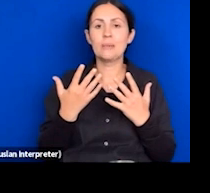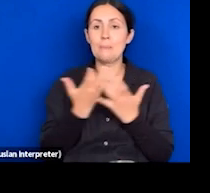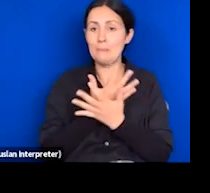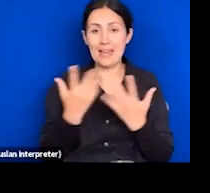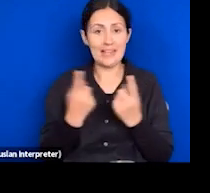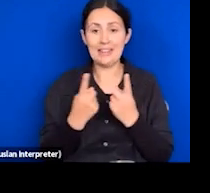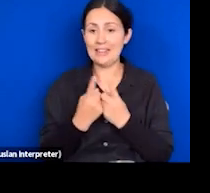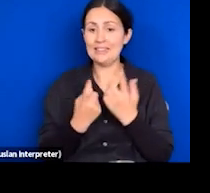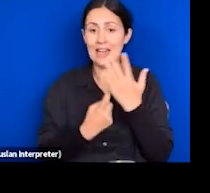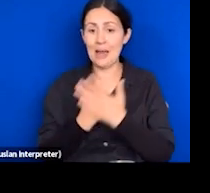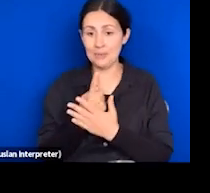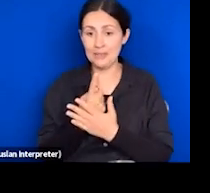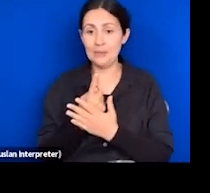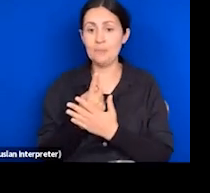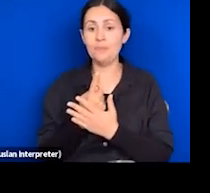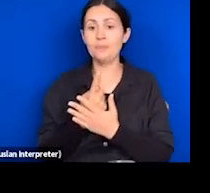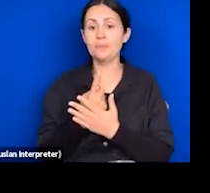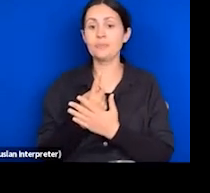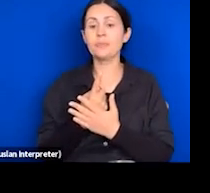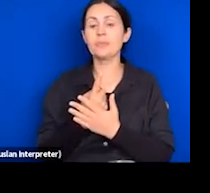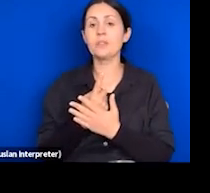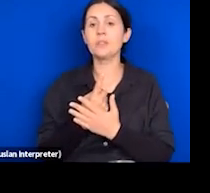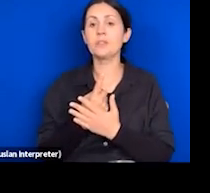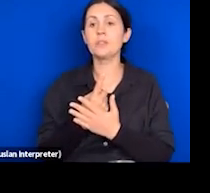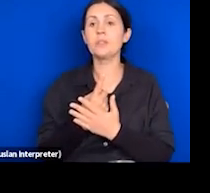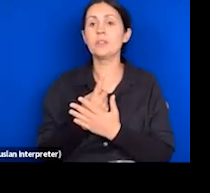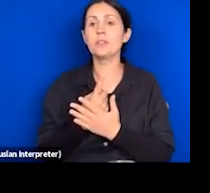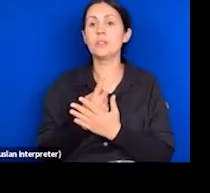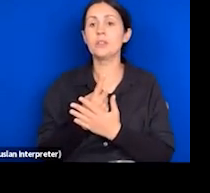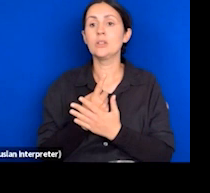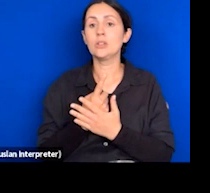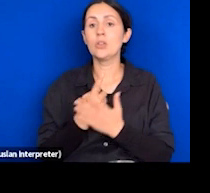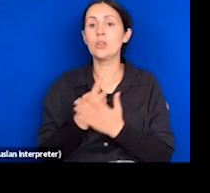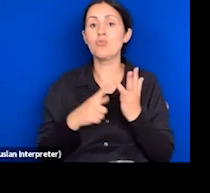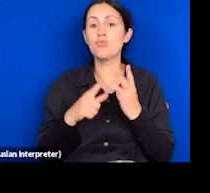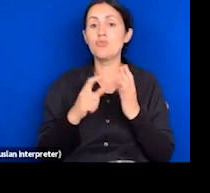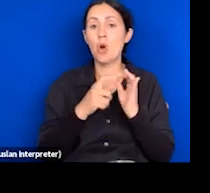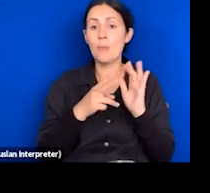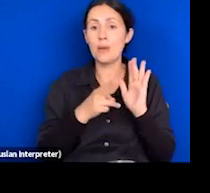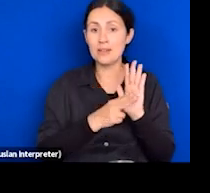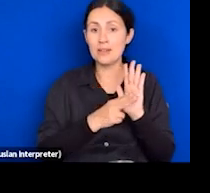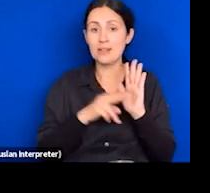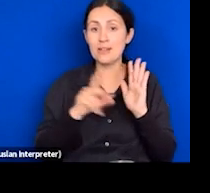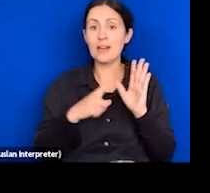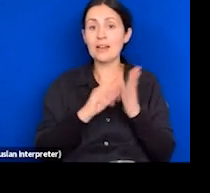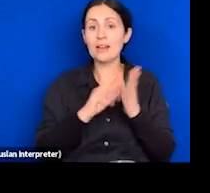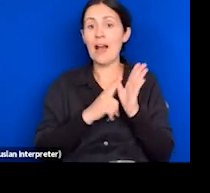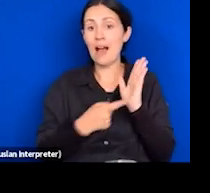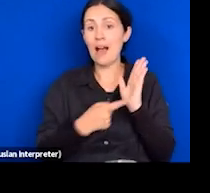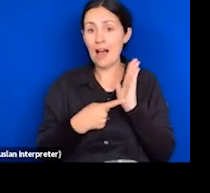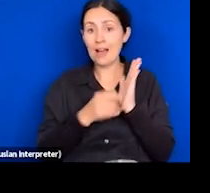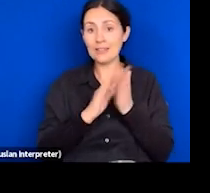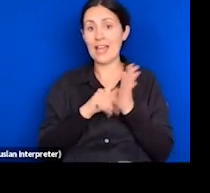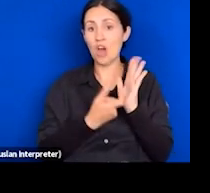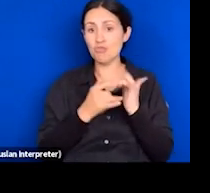deep predictive model that I am this person, I'm Robin Carhart Harris, and so on, but that dropping away